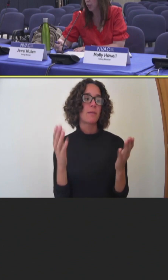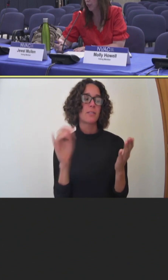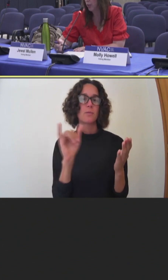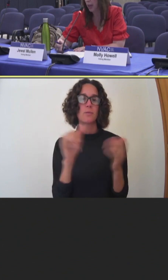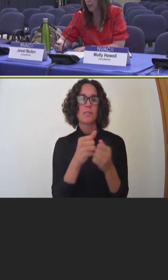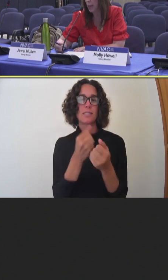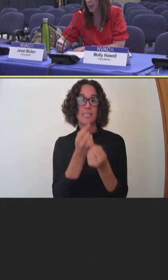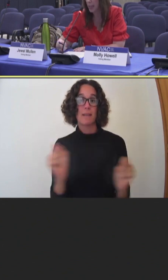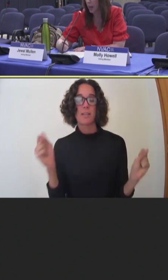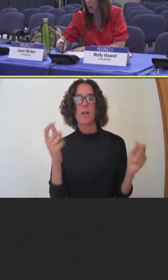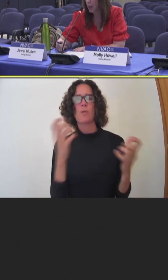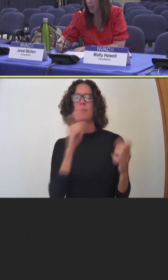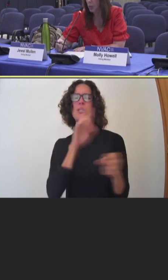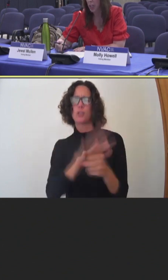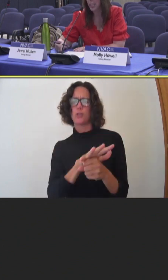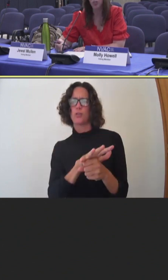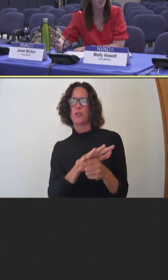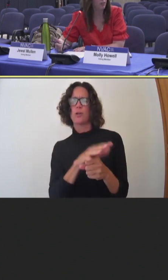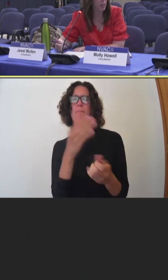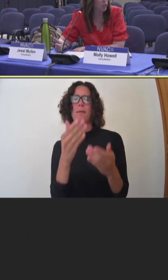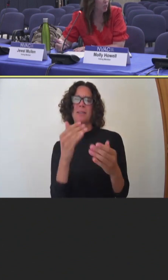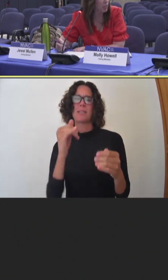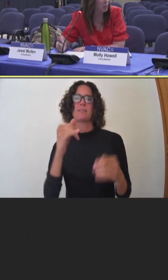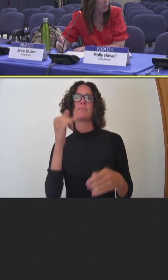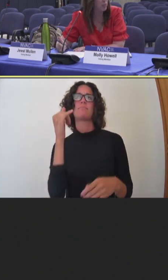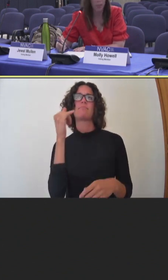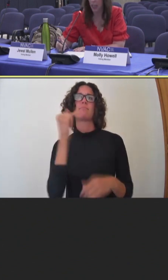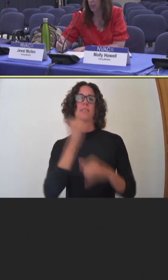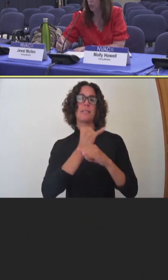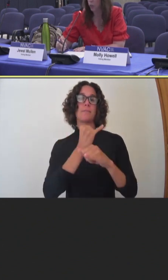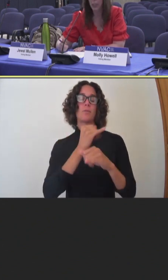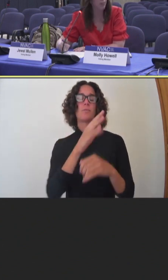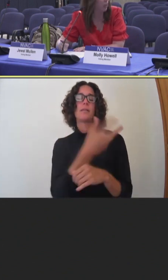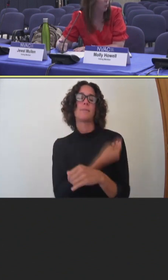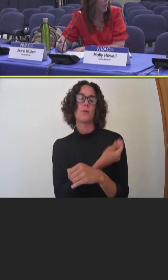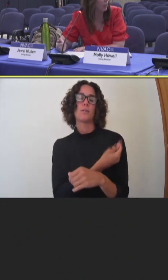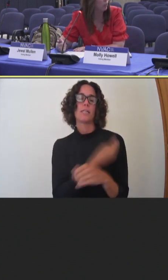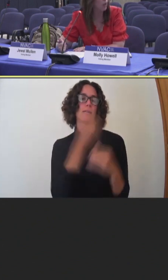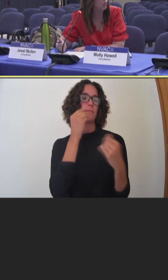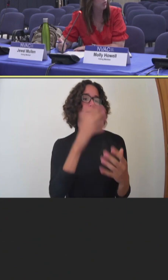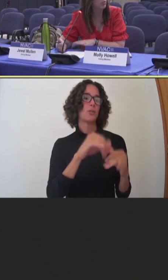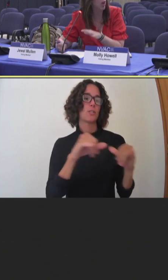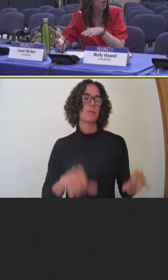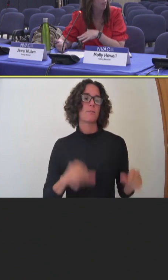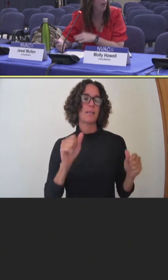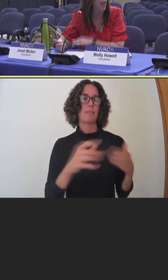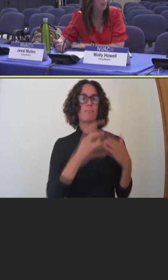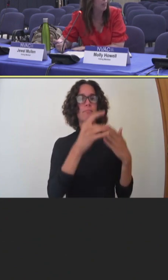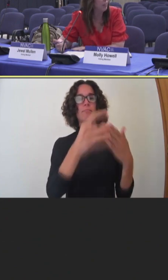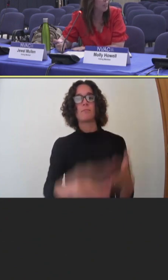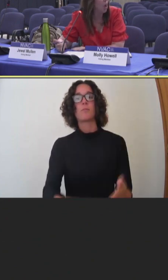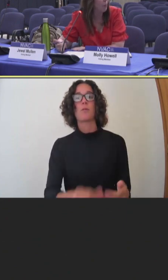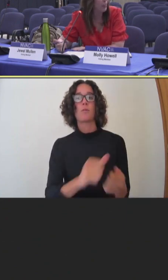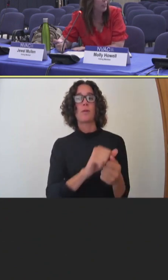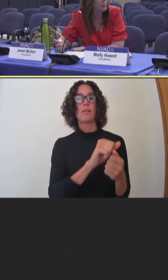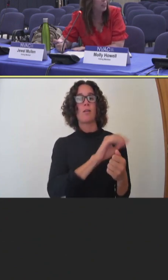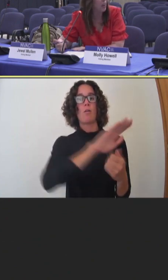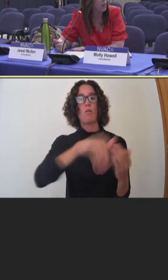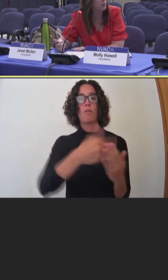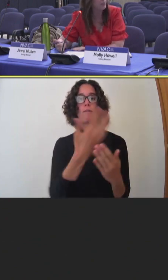sure, and maybe immunization information systems can weave their way throughout all 5 of the